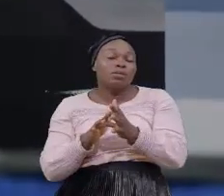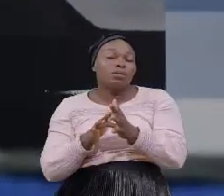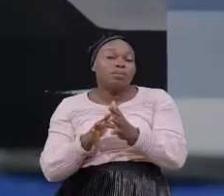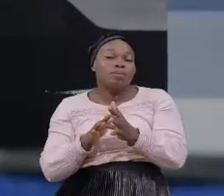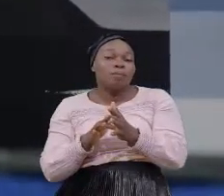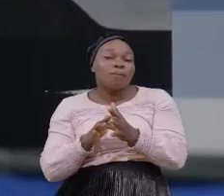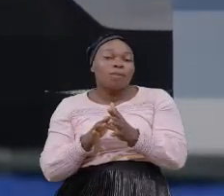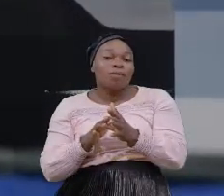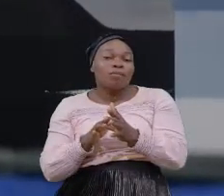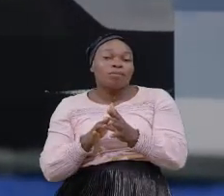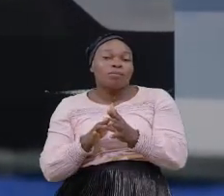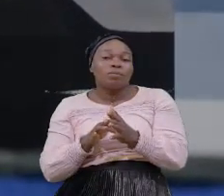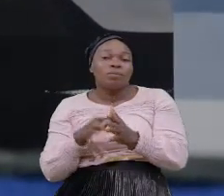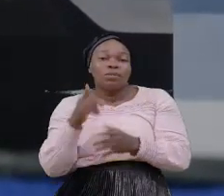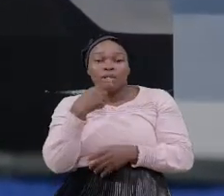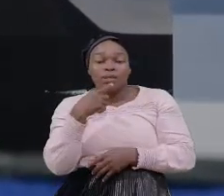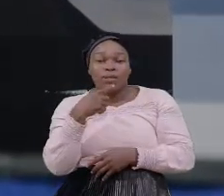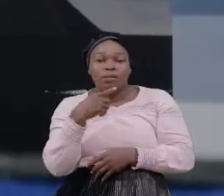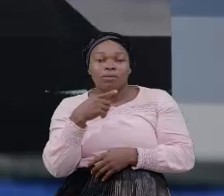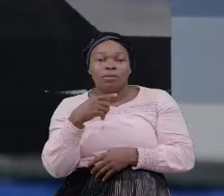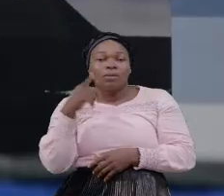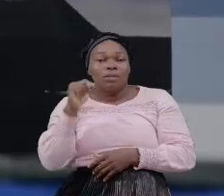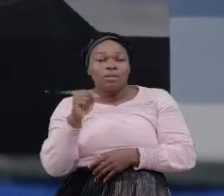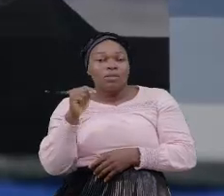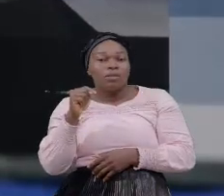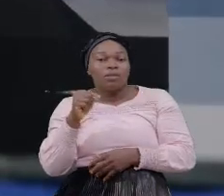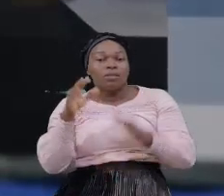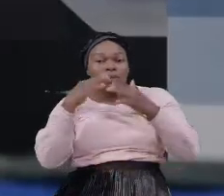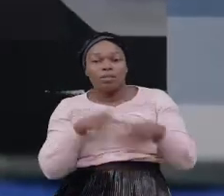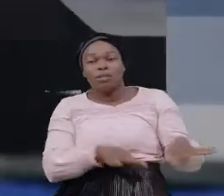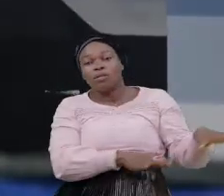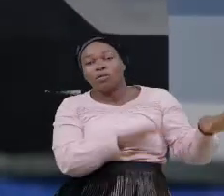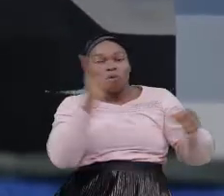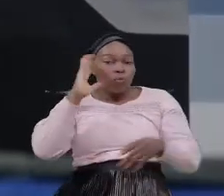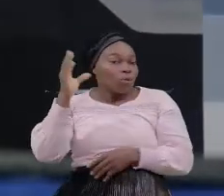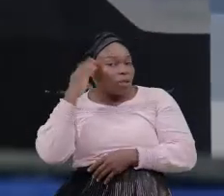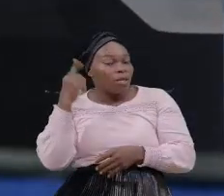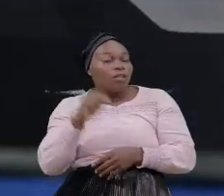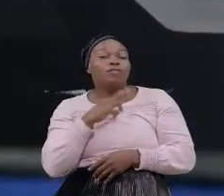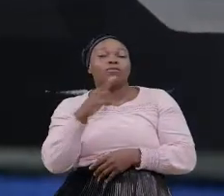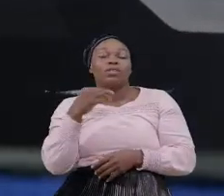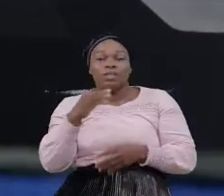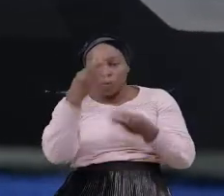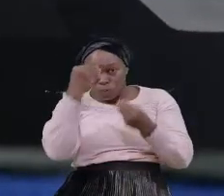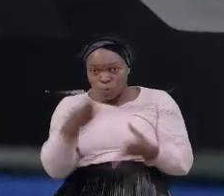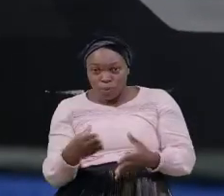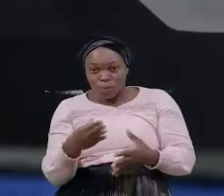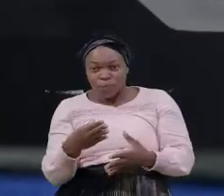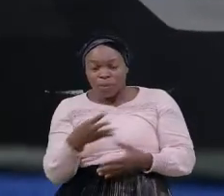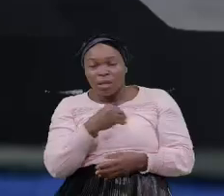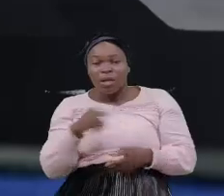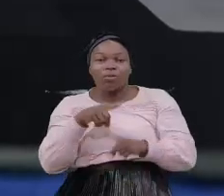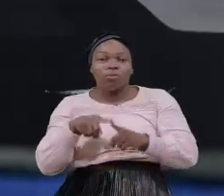sea will hear his voice and obey. That's why when he was sleeping on the pillow